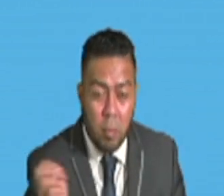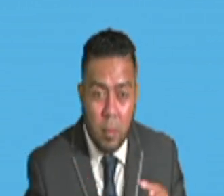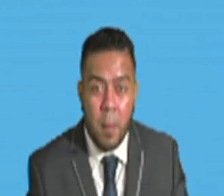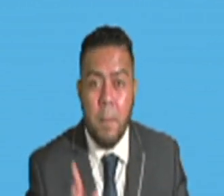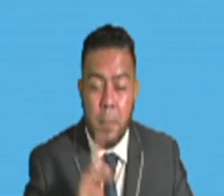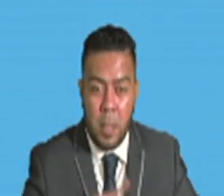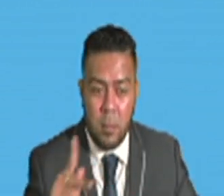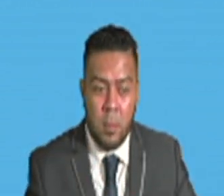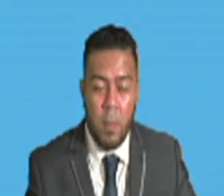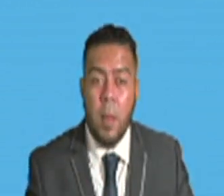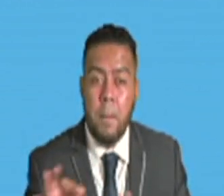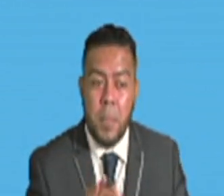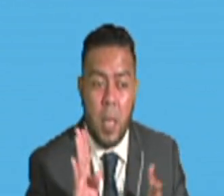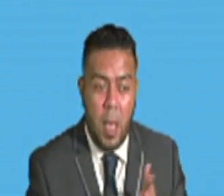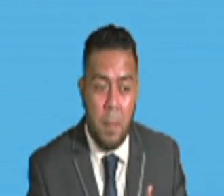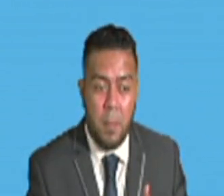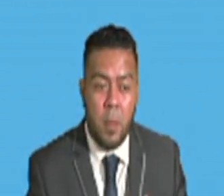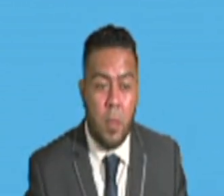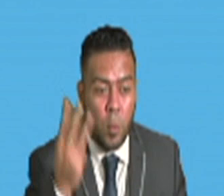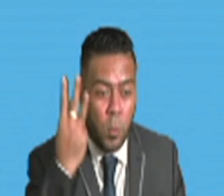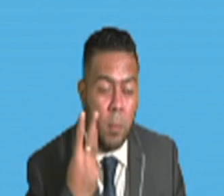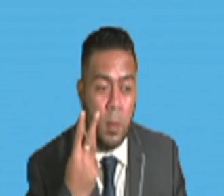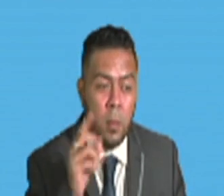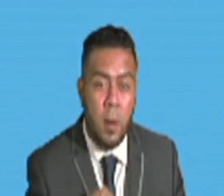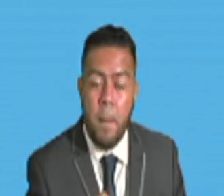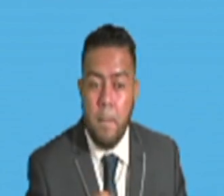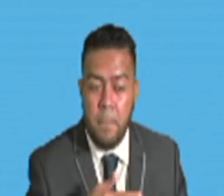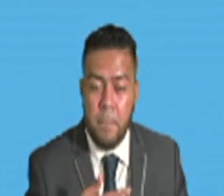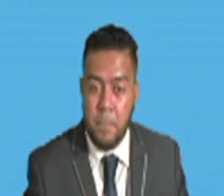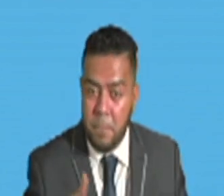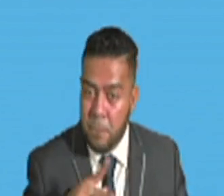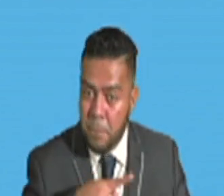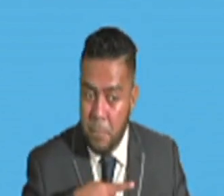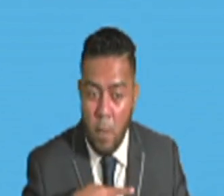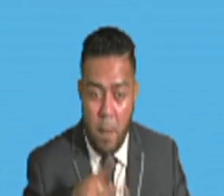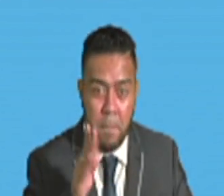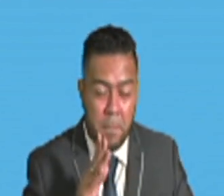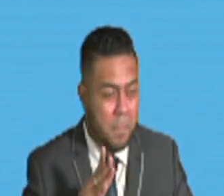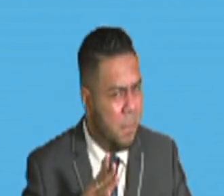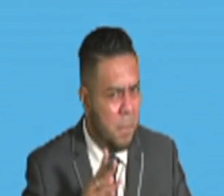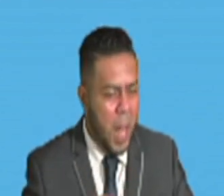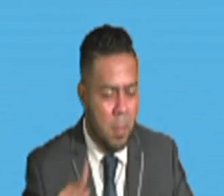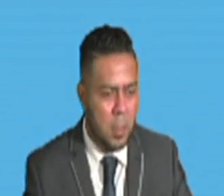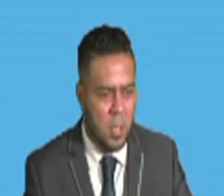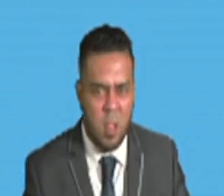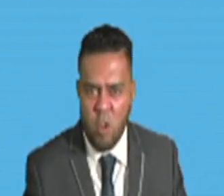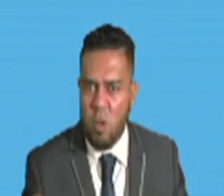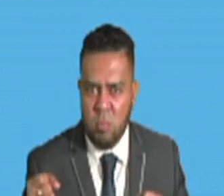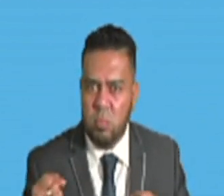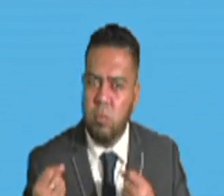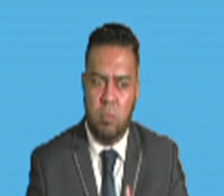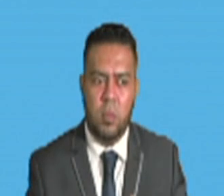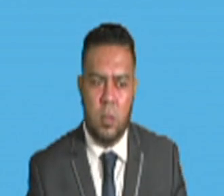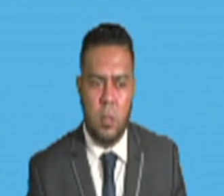Parliament by the Honourable Prime Minister, the female members of this side of Parliament, they did not let go.